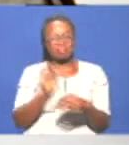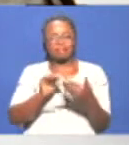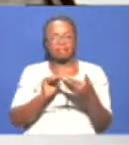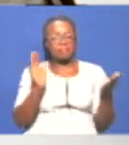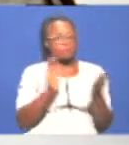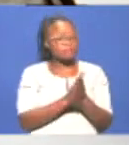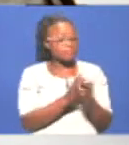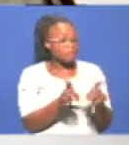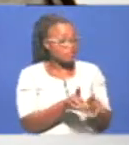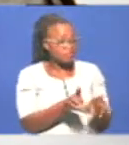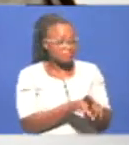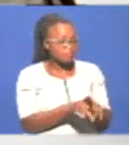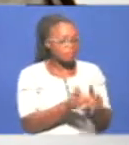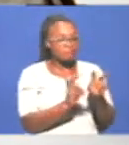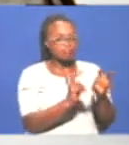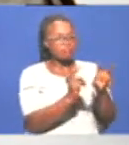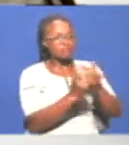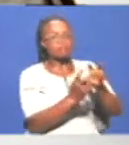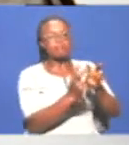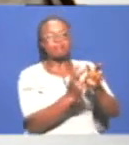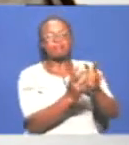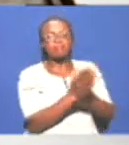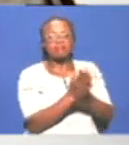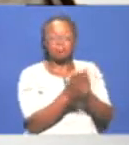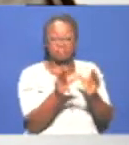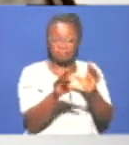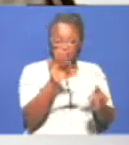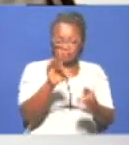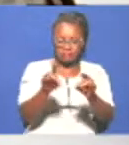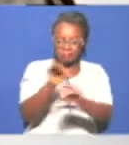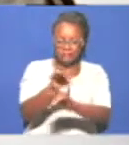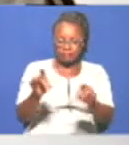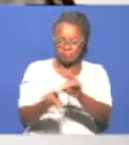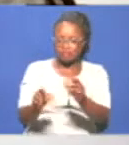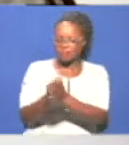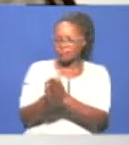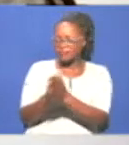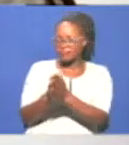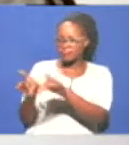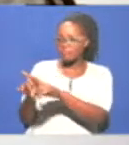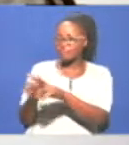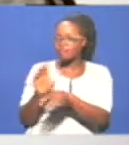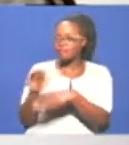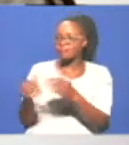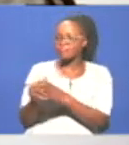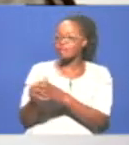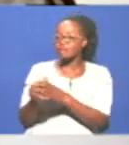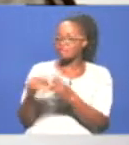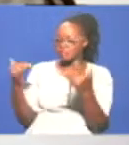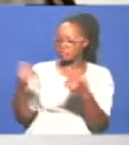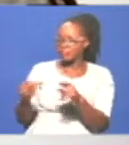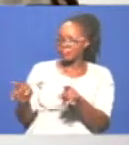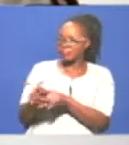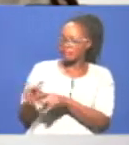that there's a lot of contact when it comes to handling the pieces. Yes, that. And also because we all play in the same hall, in the same room,